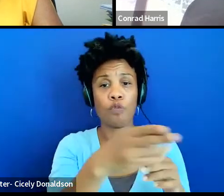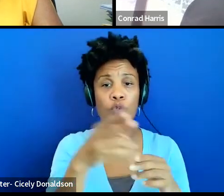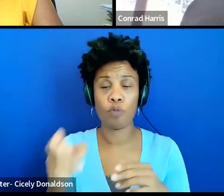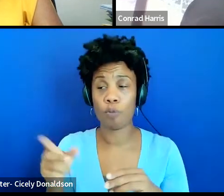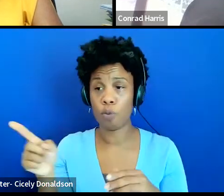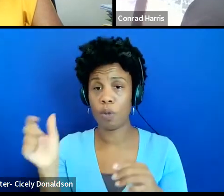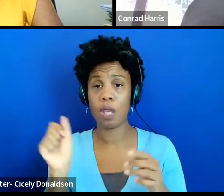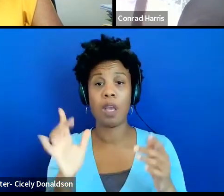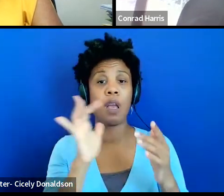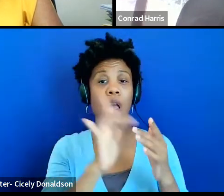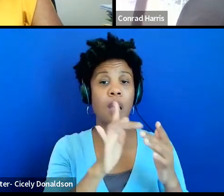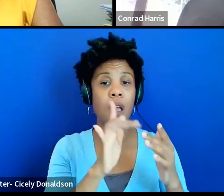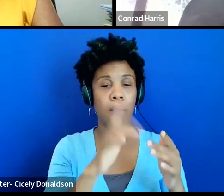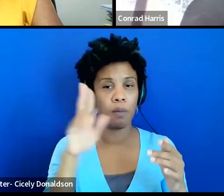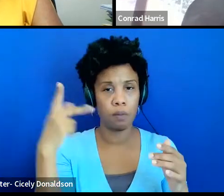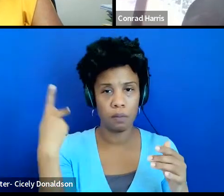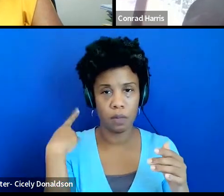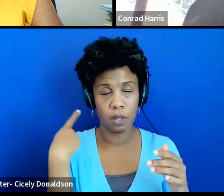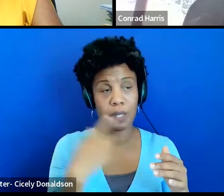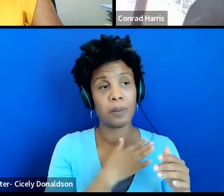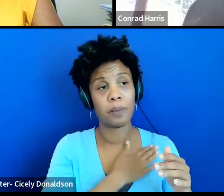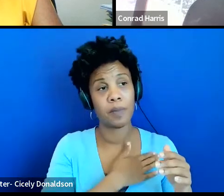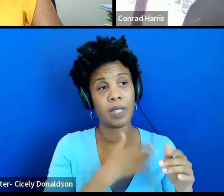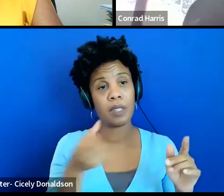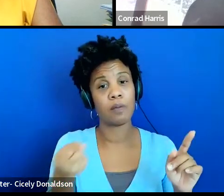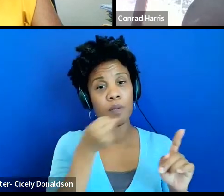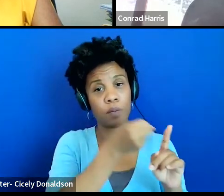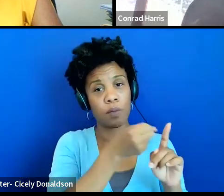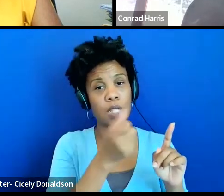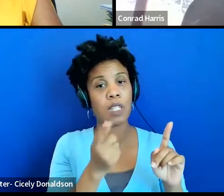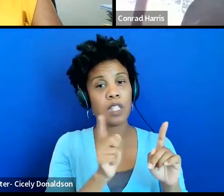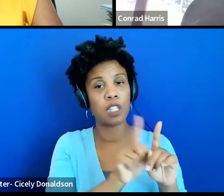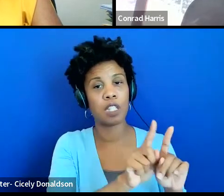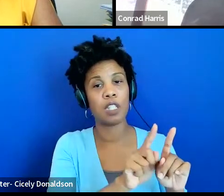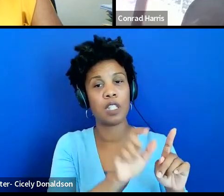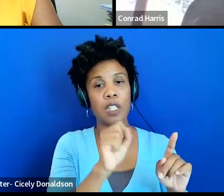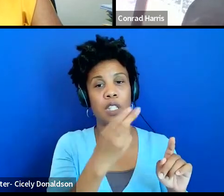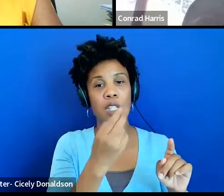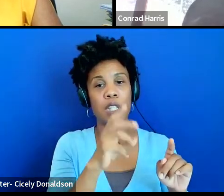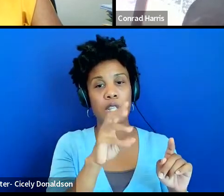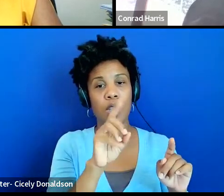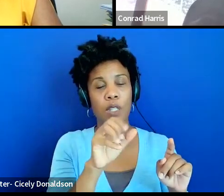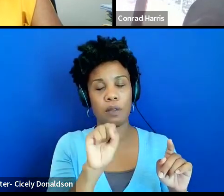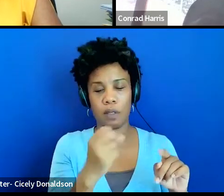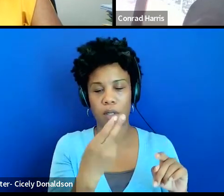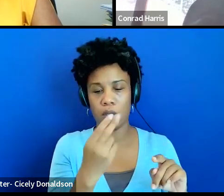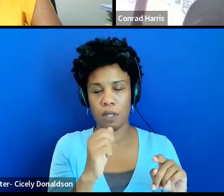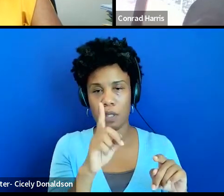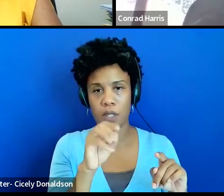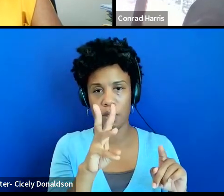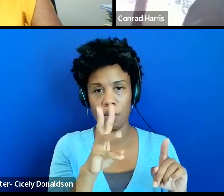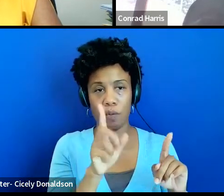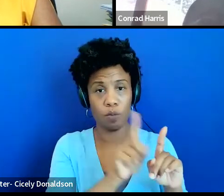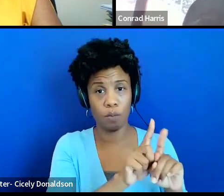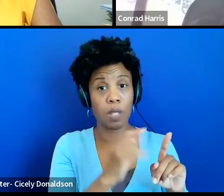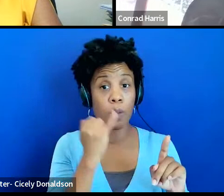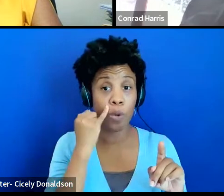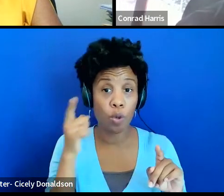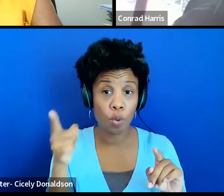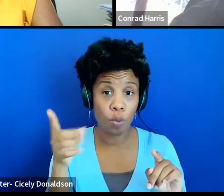with special education unit to have a shadow assigned to your school. And it could even be the child's parent who can get the job.